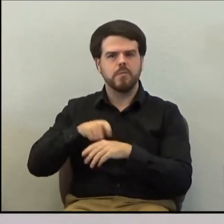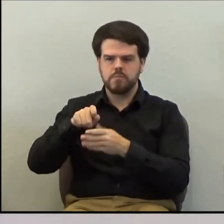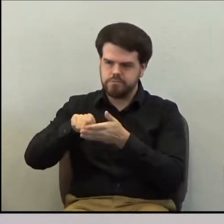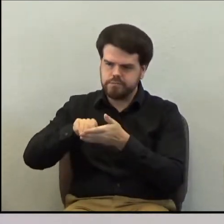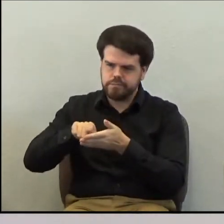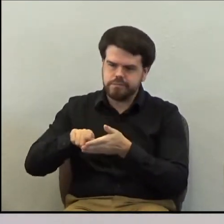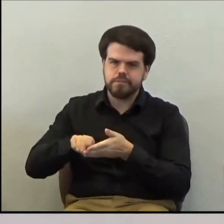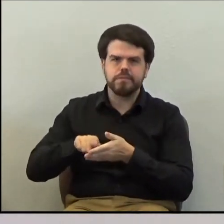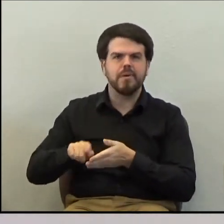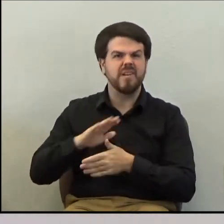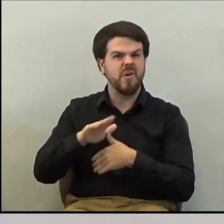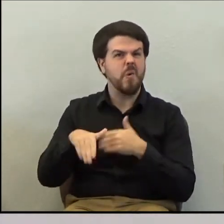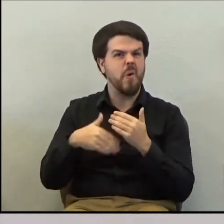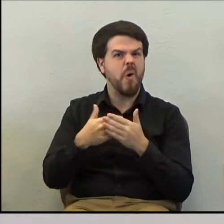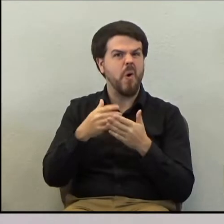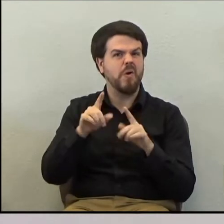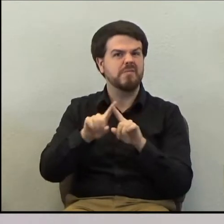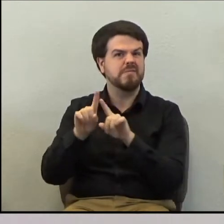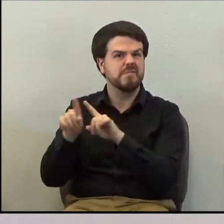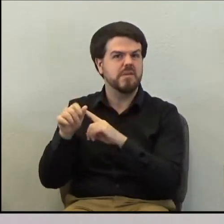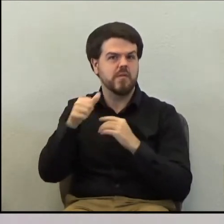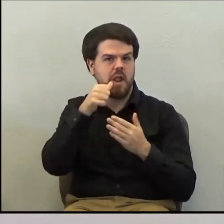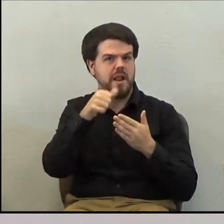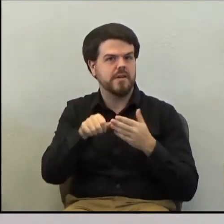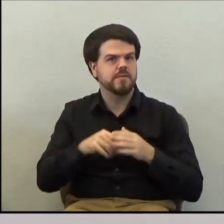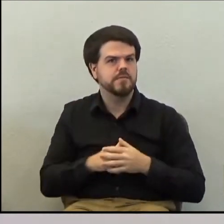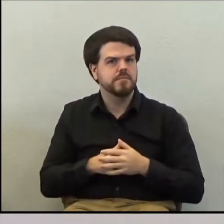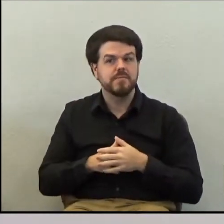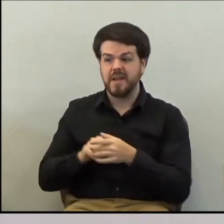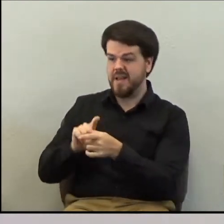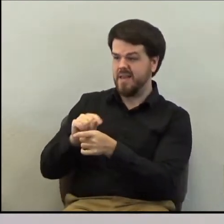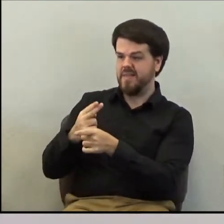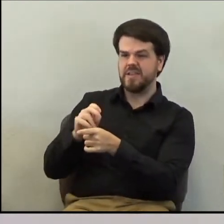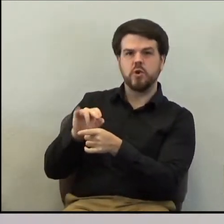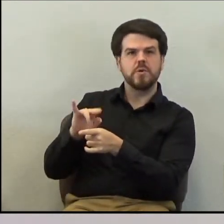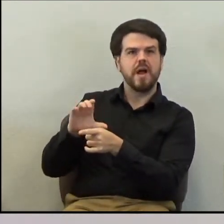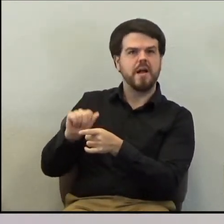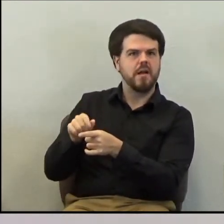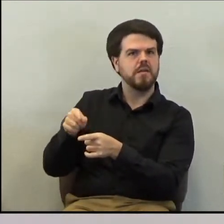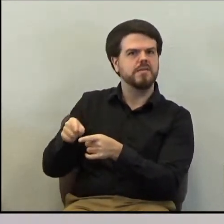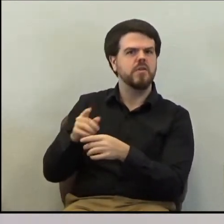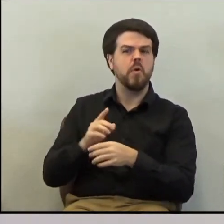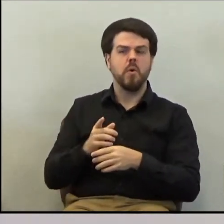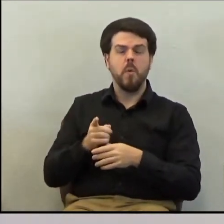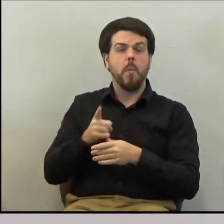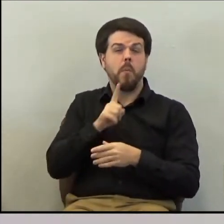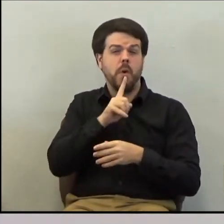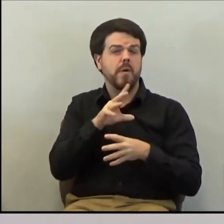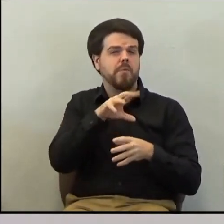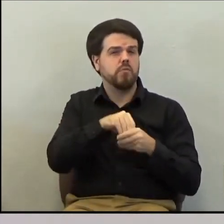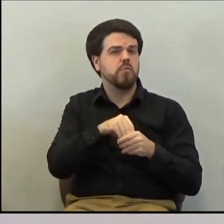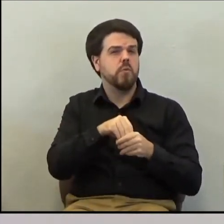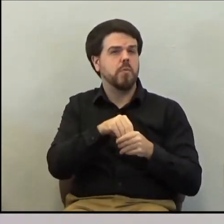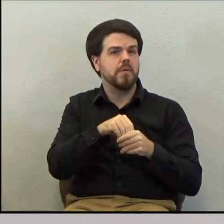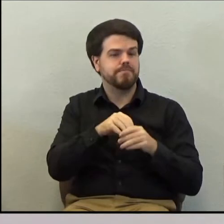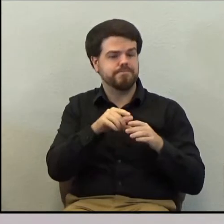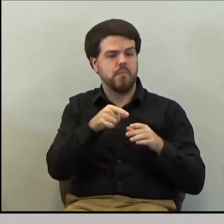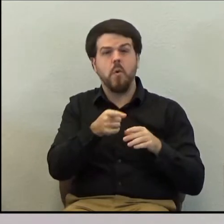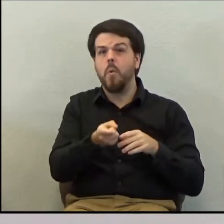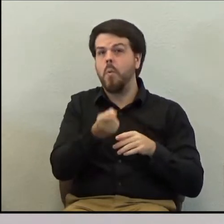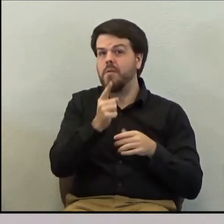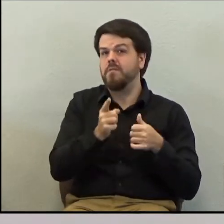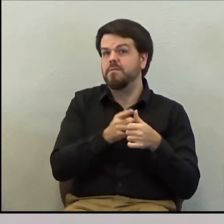church in Thessalonica was one of the first letters, as far as we can tell, it was one of the first letters ever